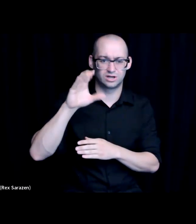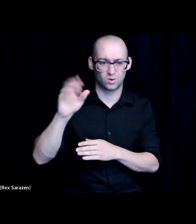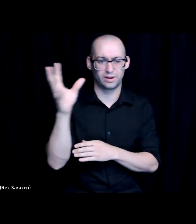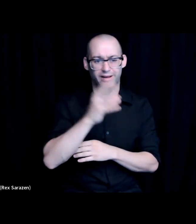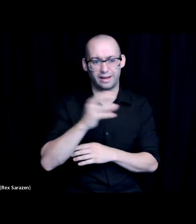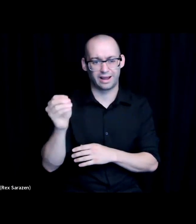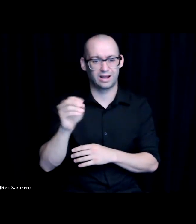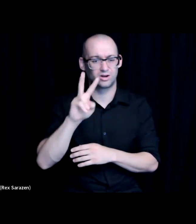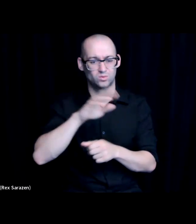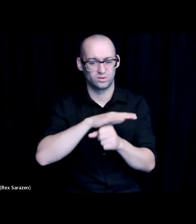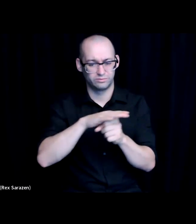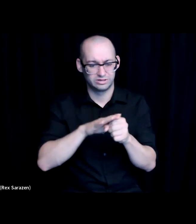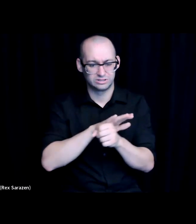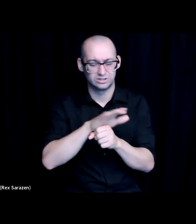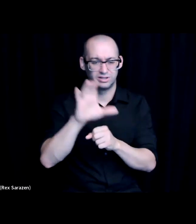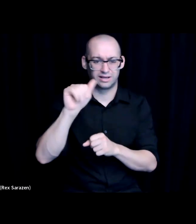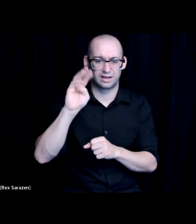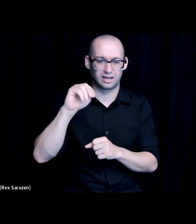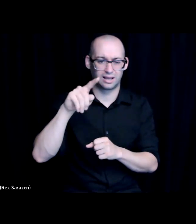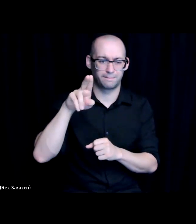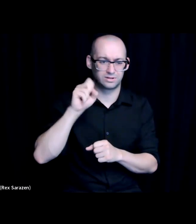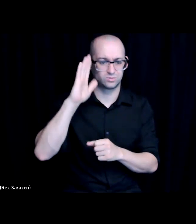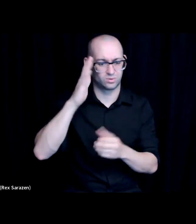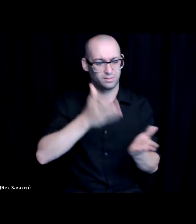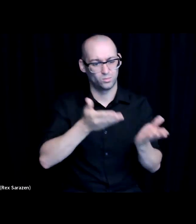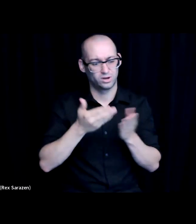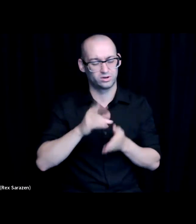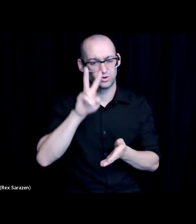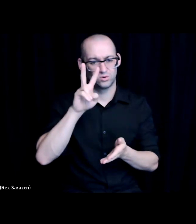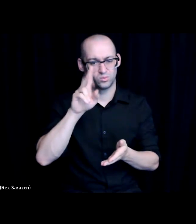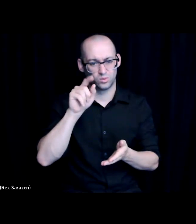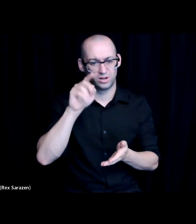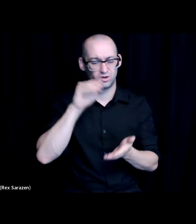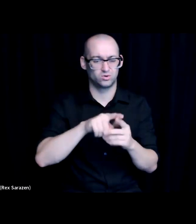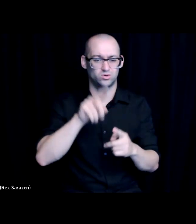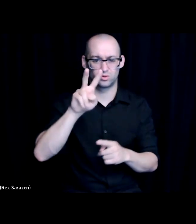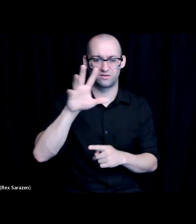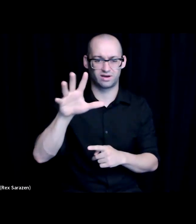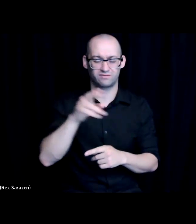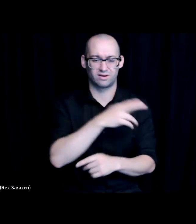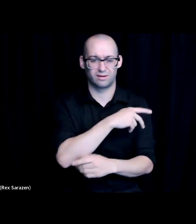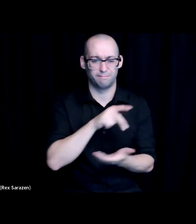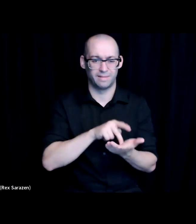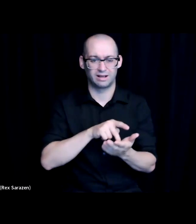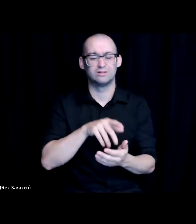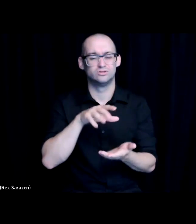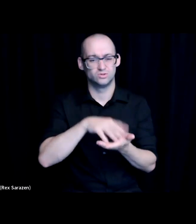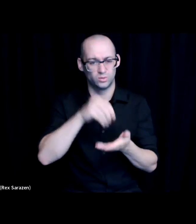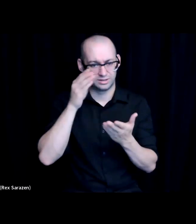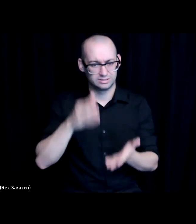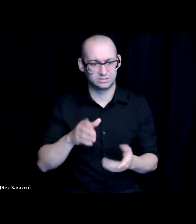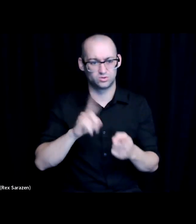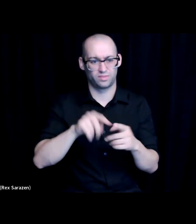2 regional campuses that will bring about 20 to 25 medical students to this area.